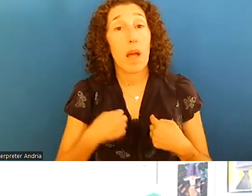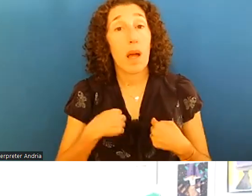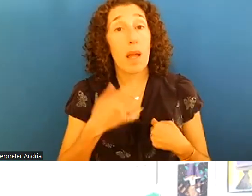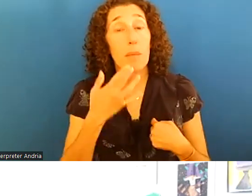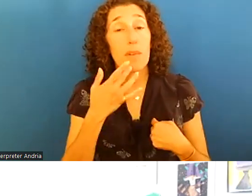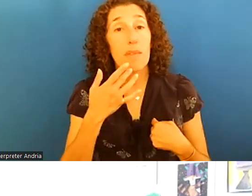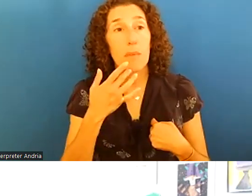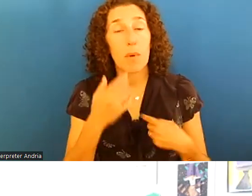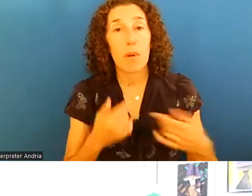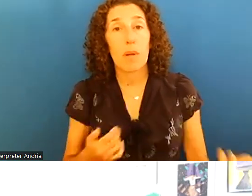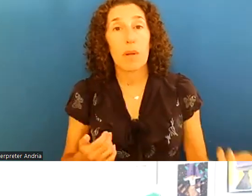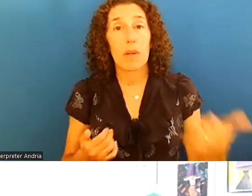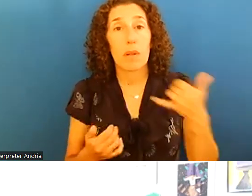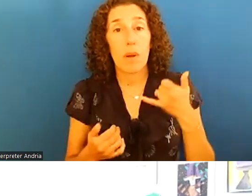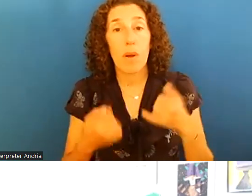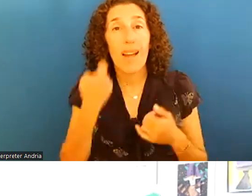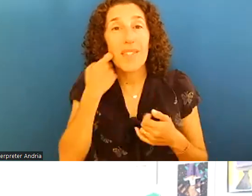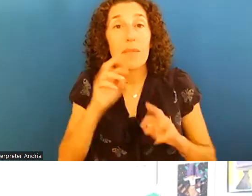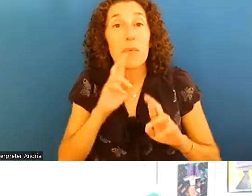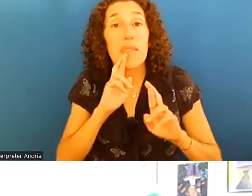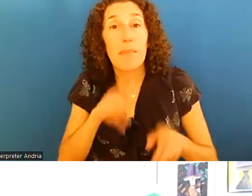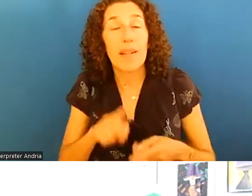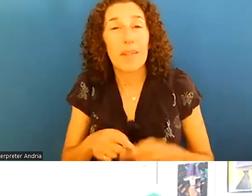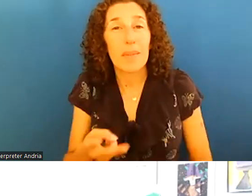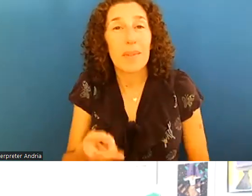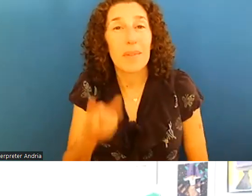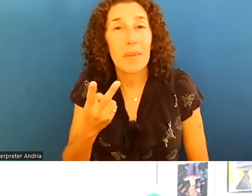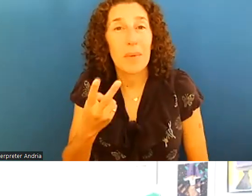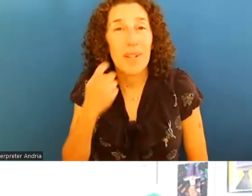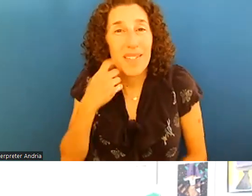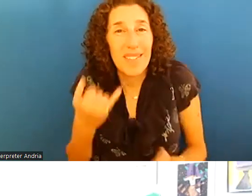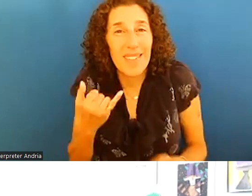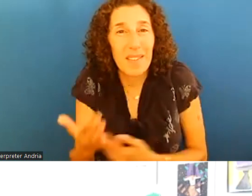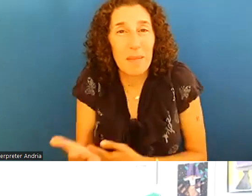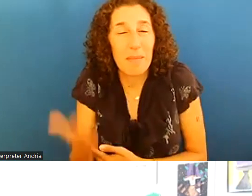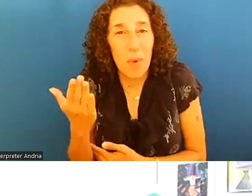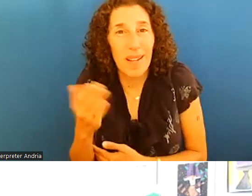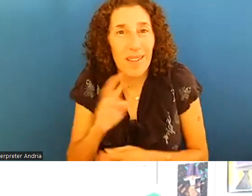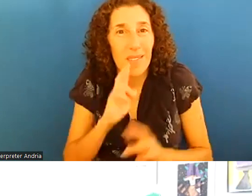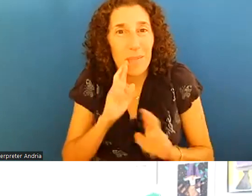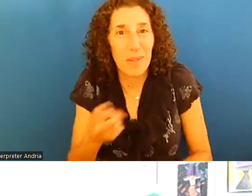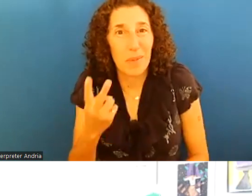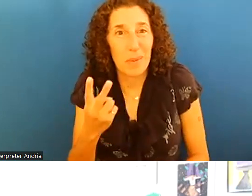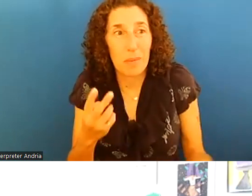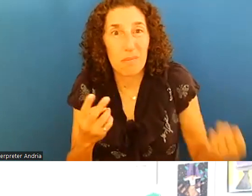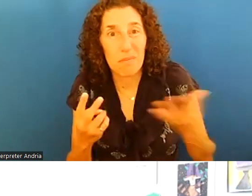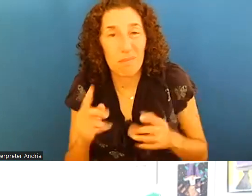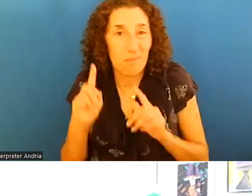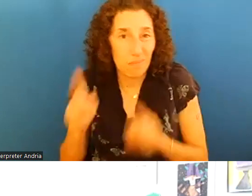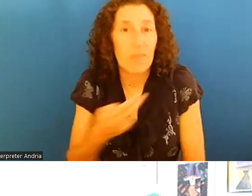I actually responded to 2 this morning, so I am beyond exhausted right now. And they were both